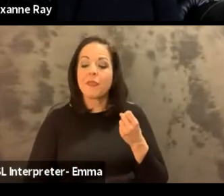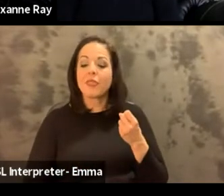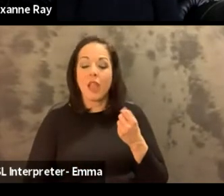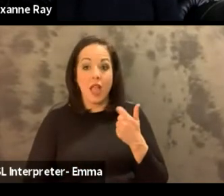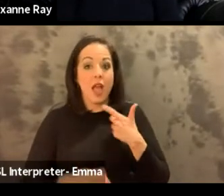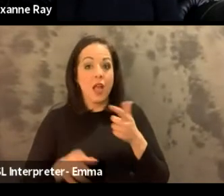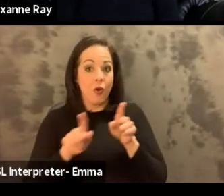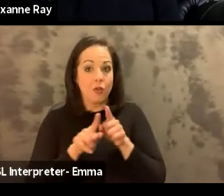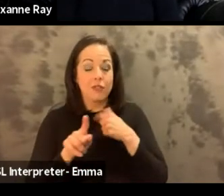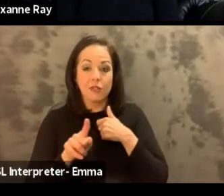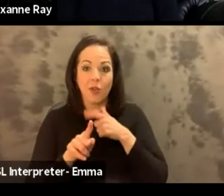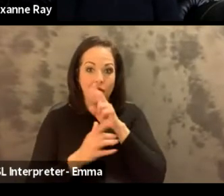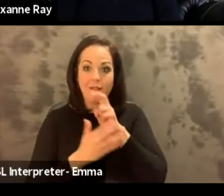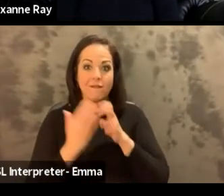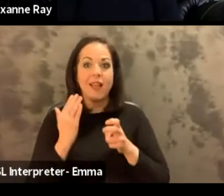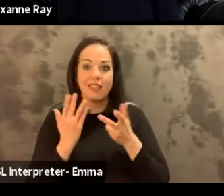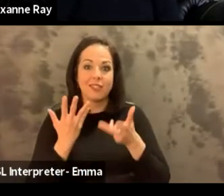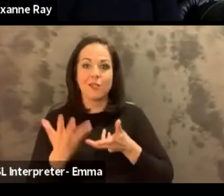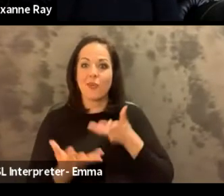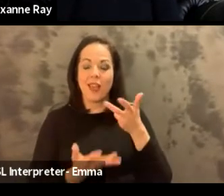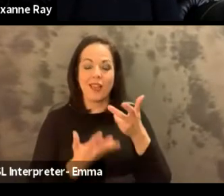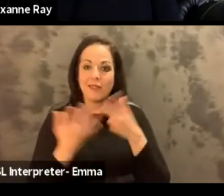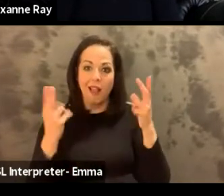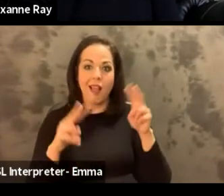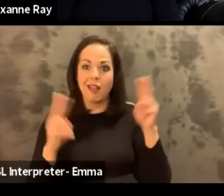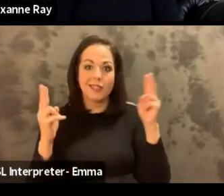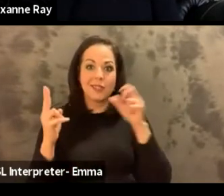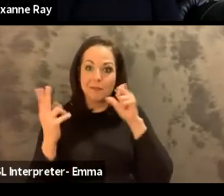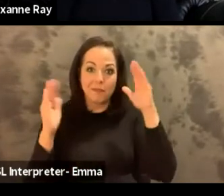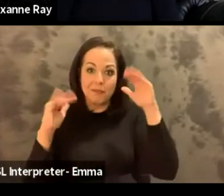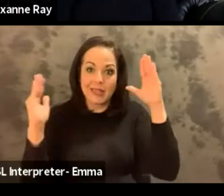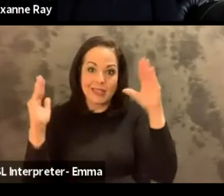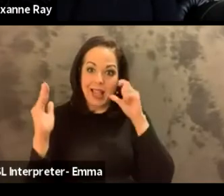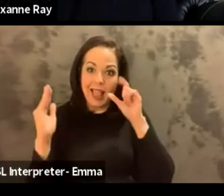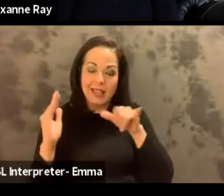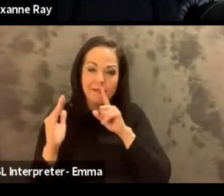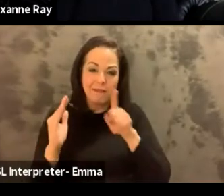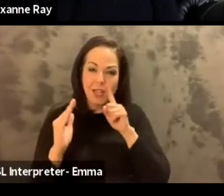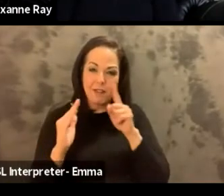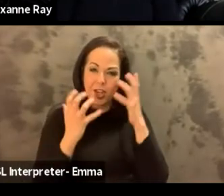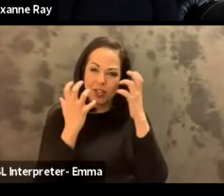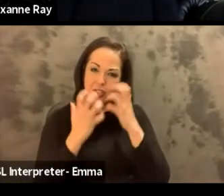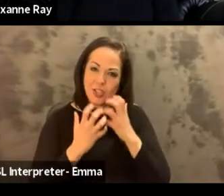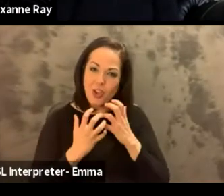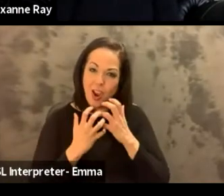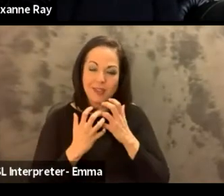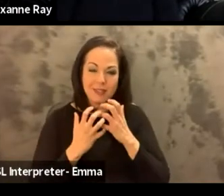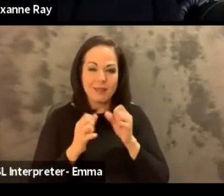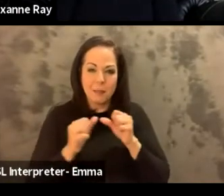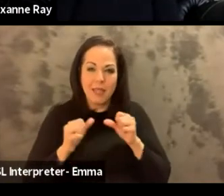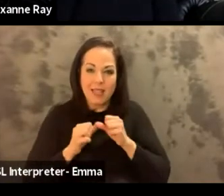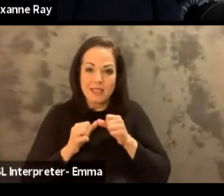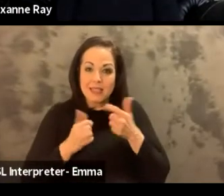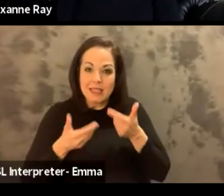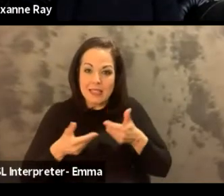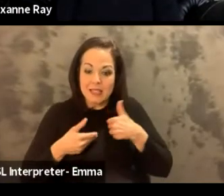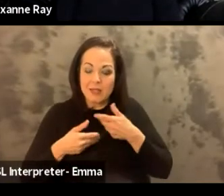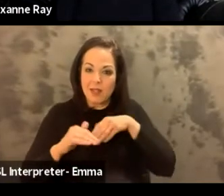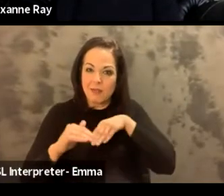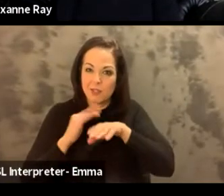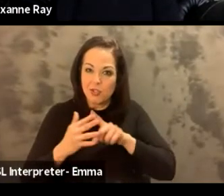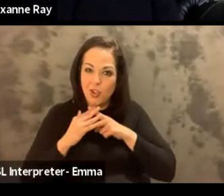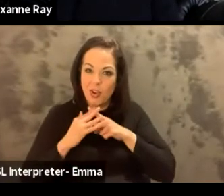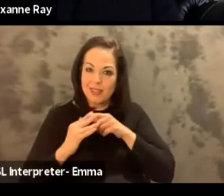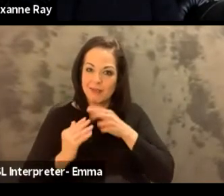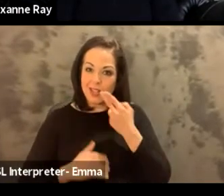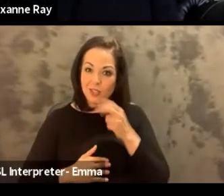also fell into it very unexpectedly. I found myself in a very dark place coming into high school. And so I wanted to try something new.